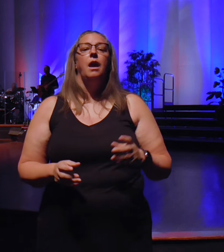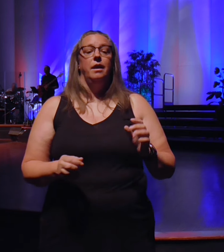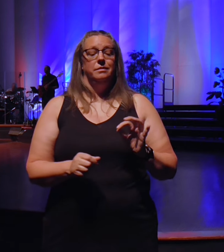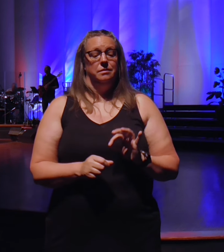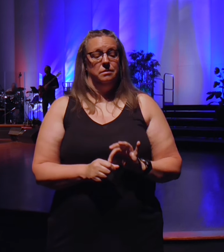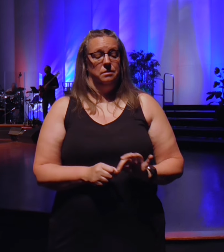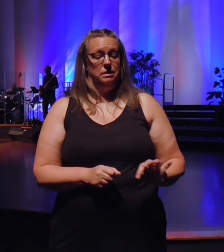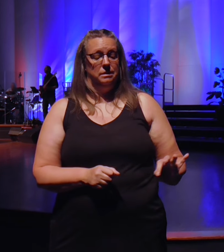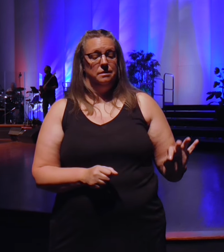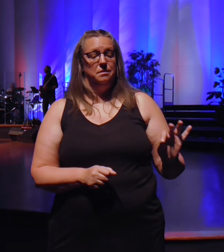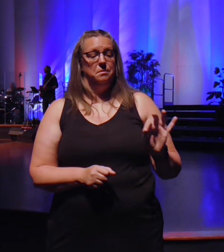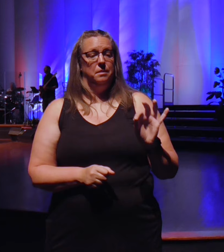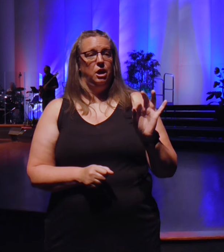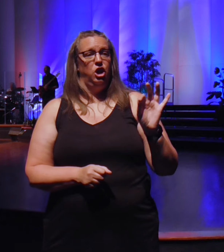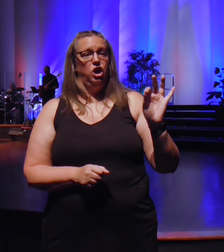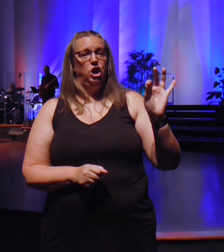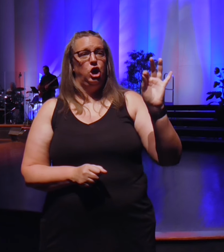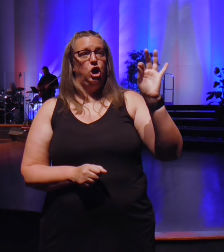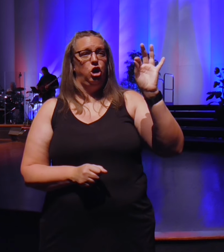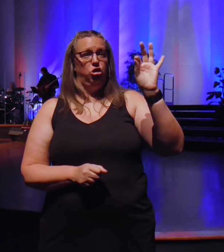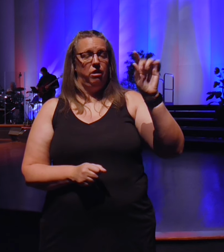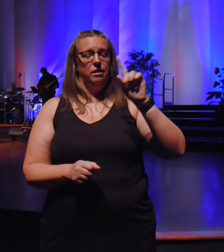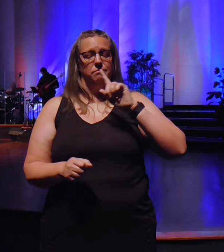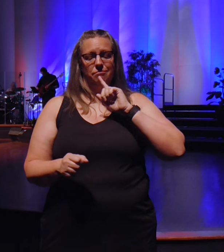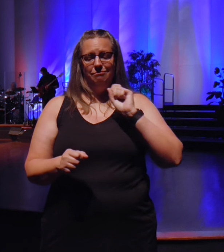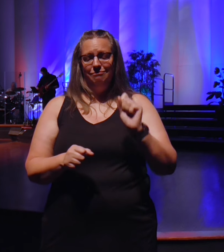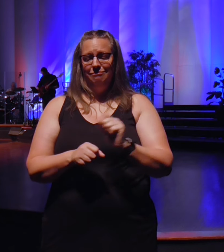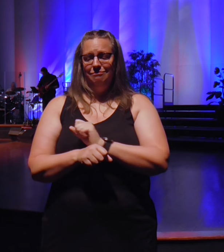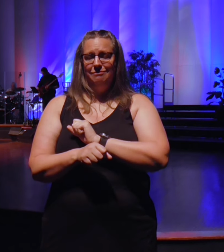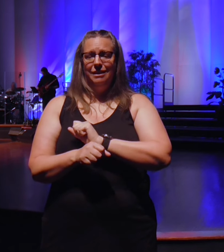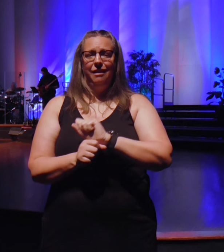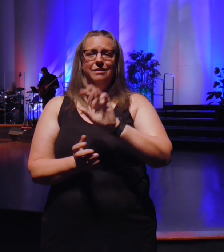Spirit at the center of it